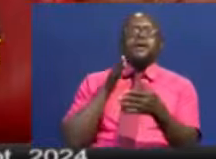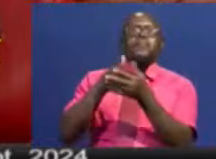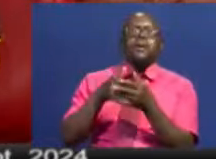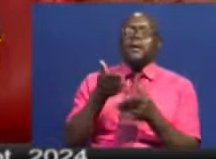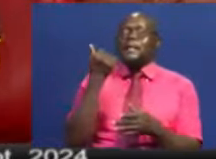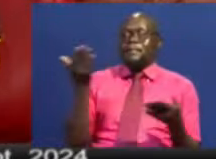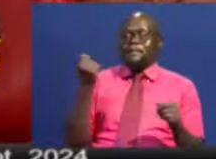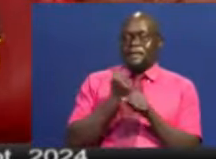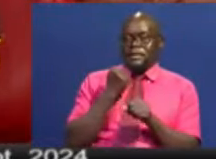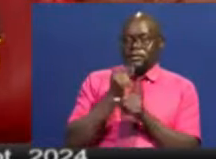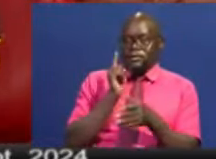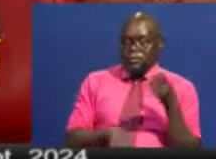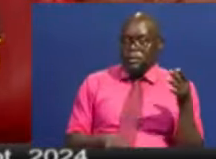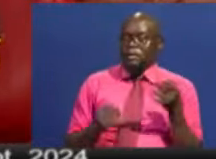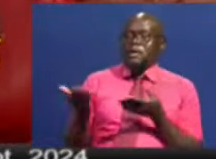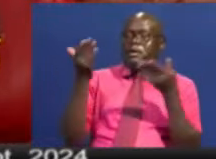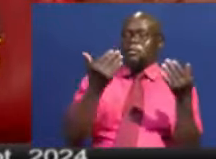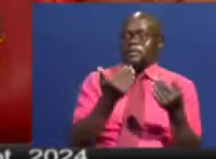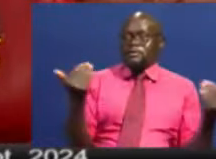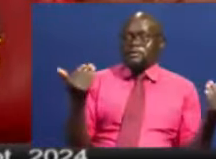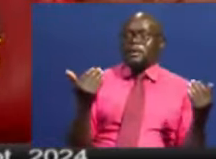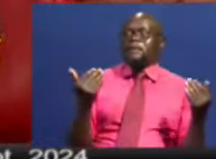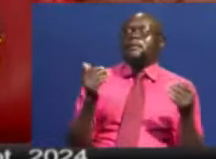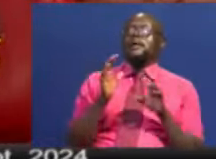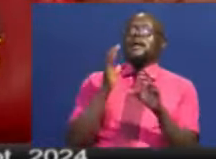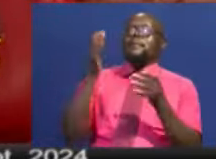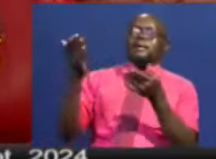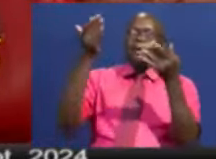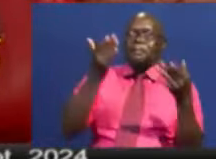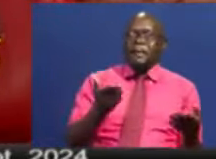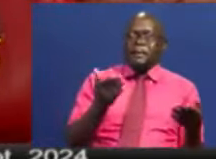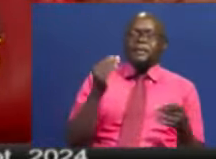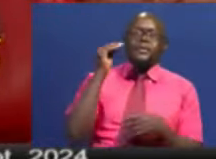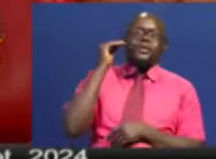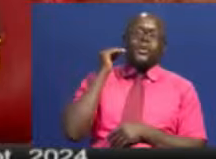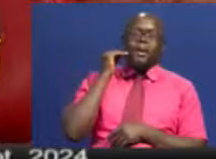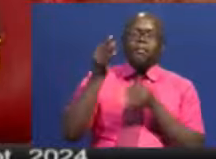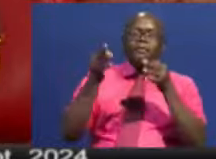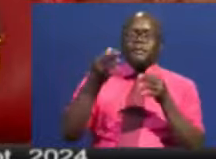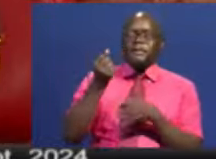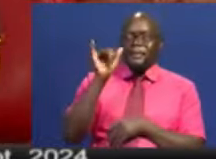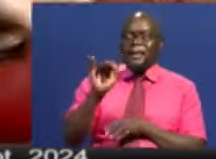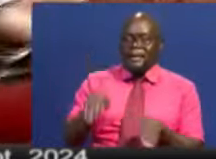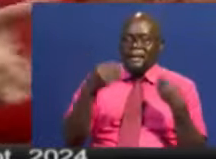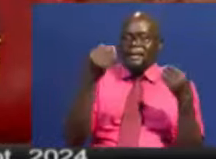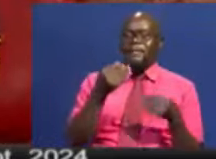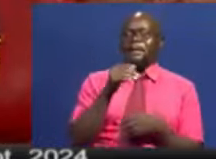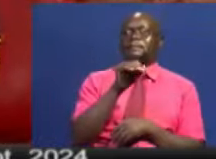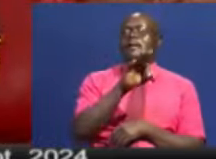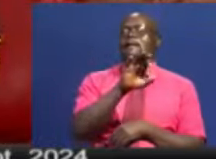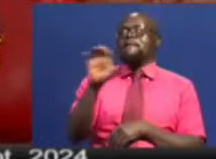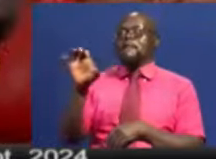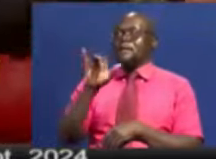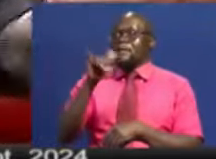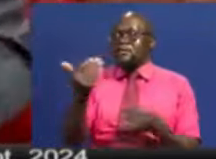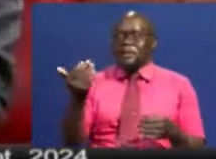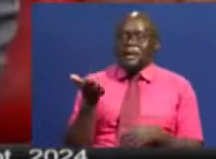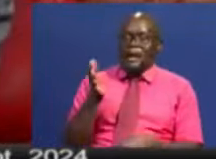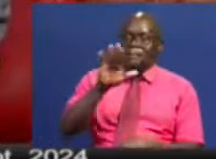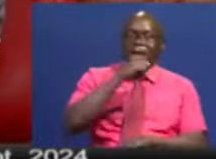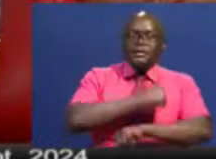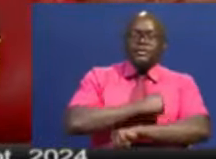best thing I can do is to put those children in a bus and bring them to the homes of the judges, Mr. Speaker, so they can give them fees, so that those children can go